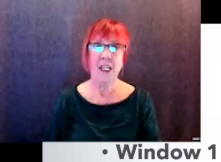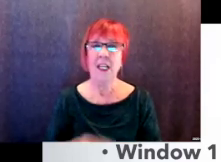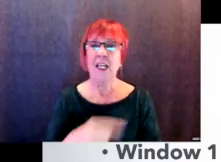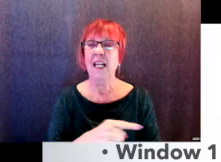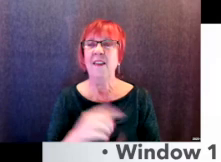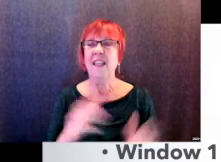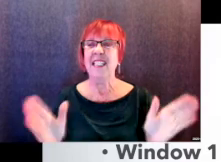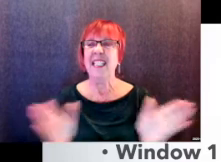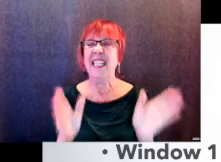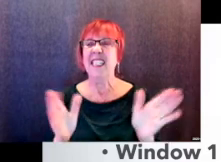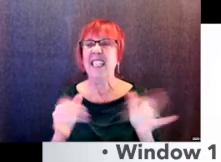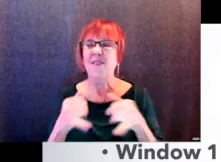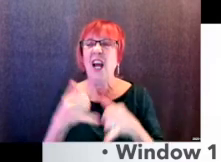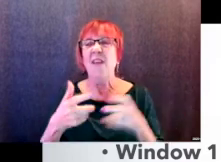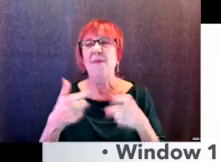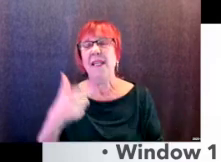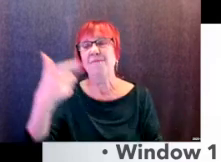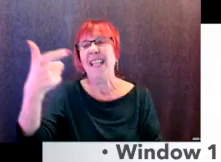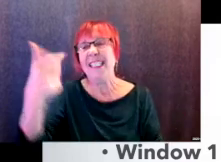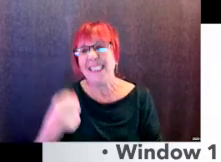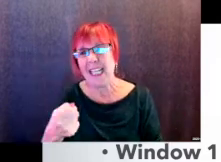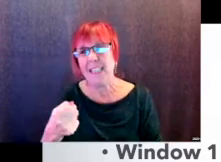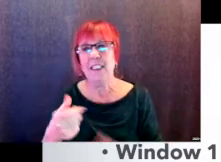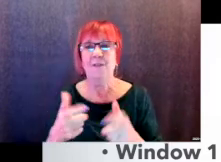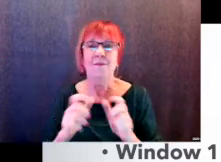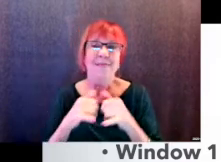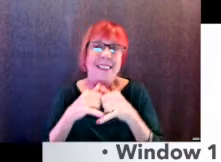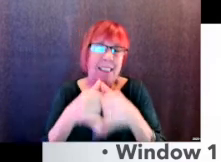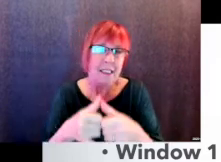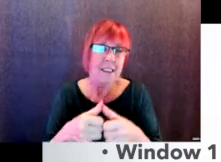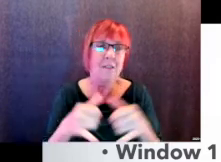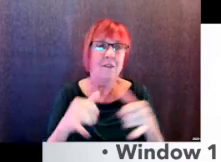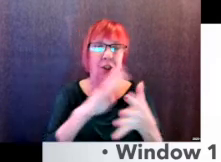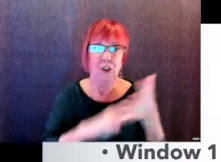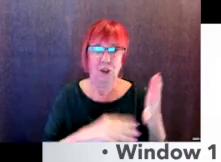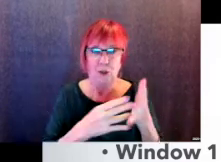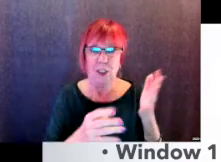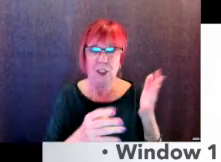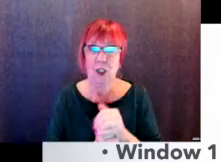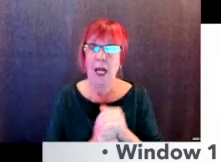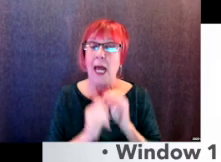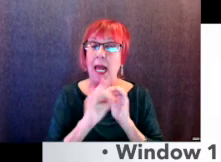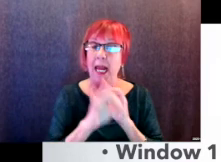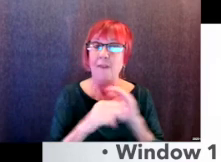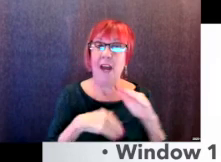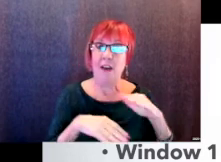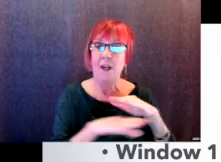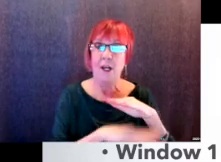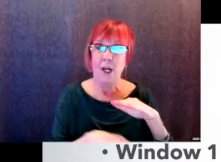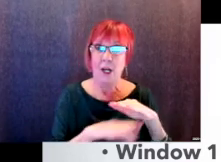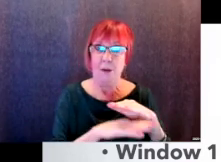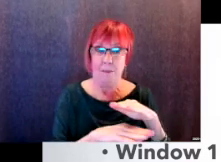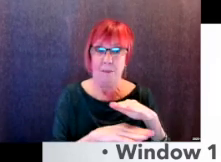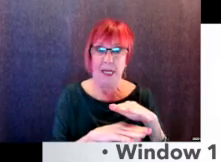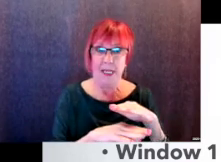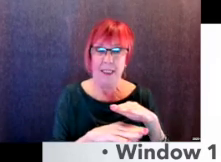redeemed approximately 1.8 million, which is approximately 900 incentives, 900,